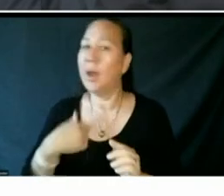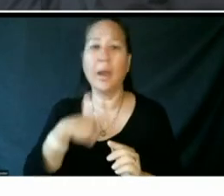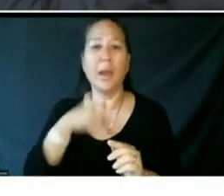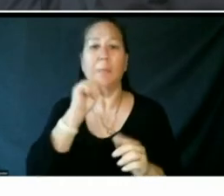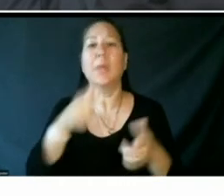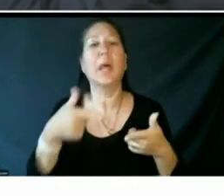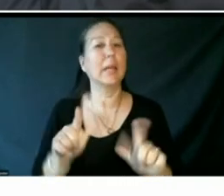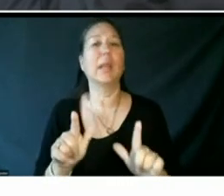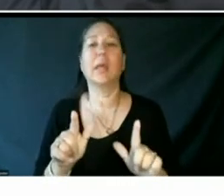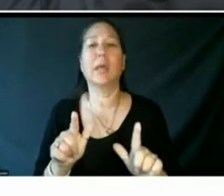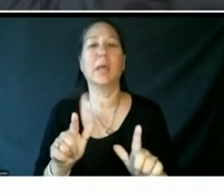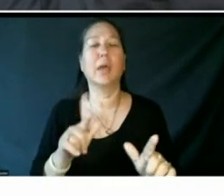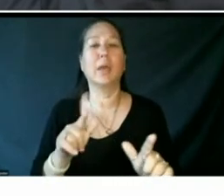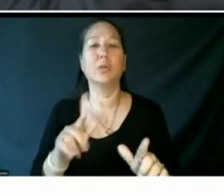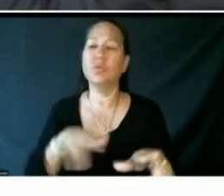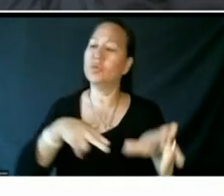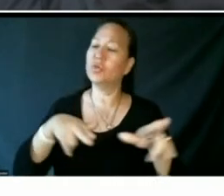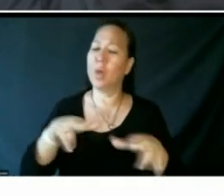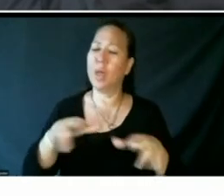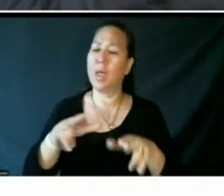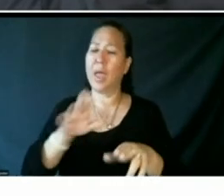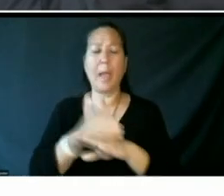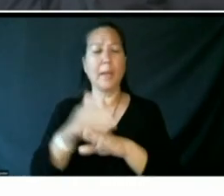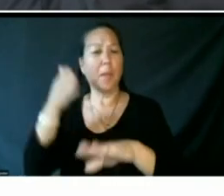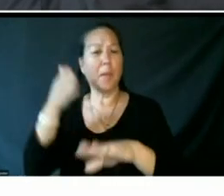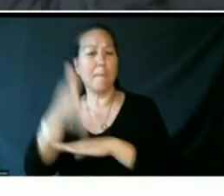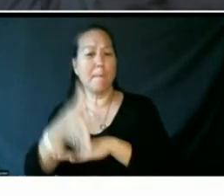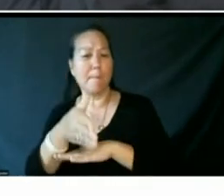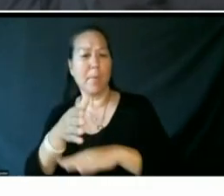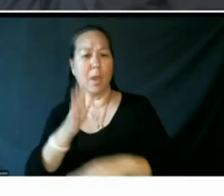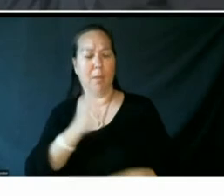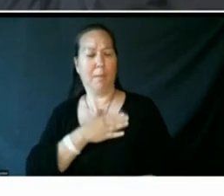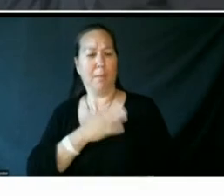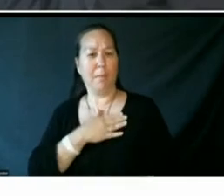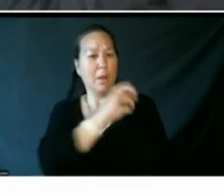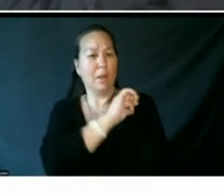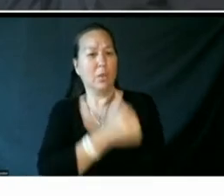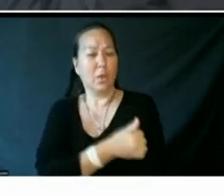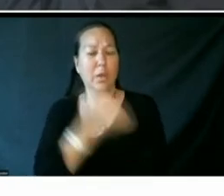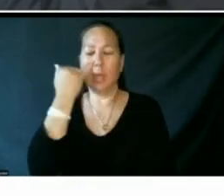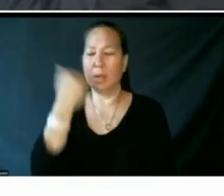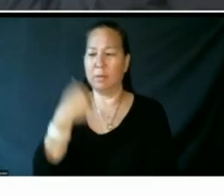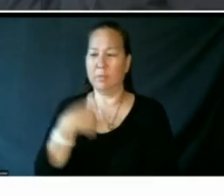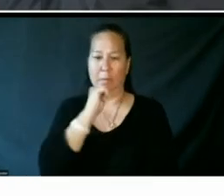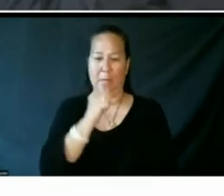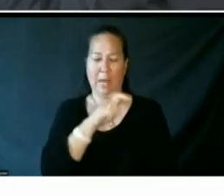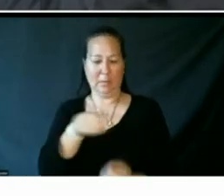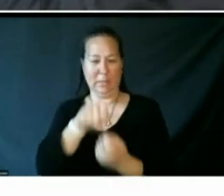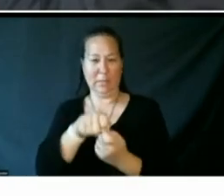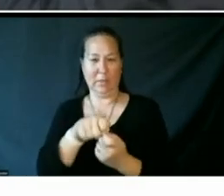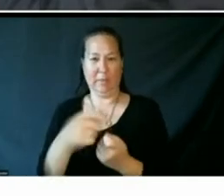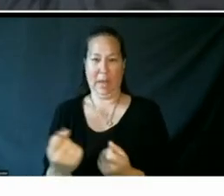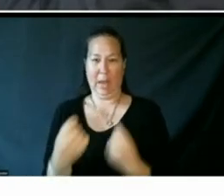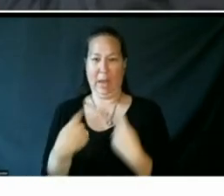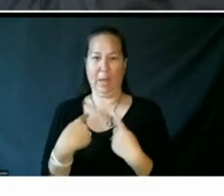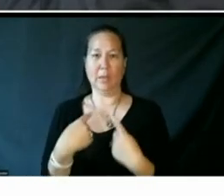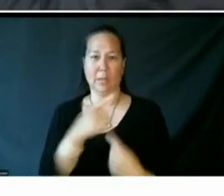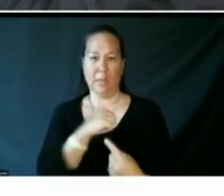or act beyond my authority if I'm not specifically authorized as a legislator, as